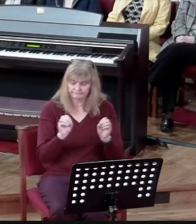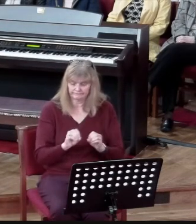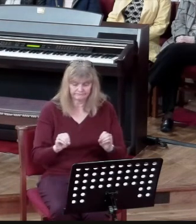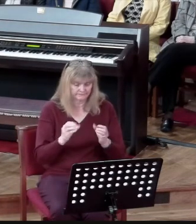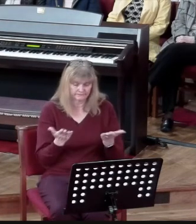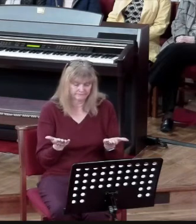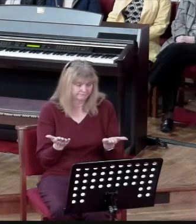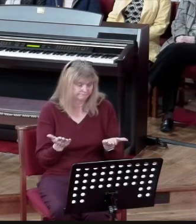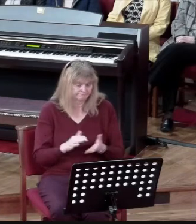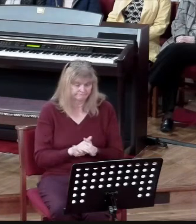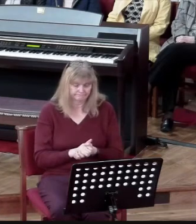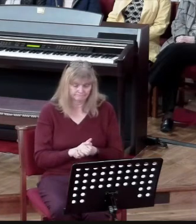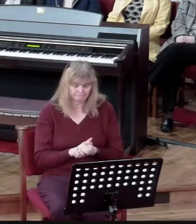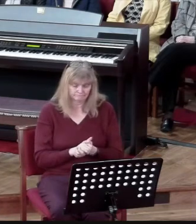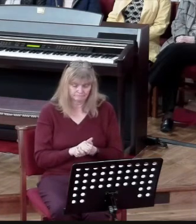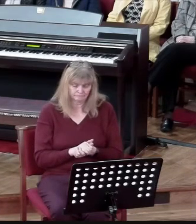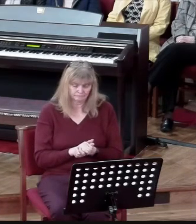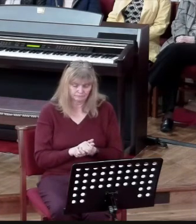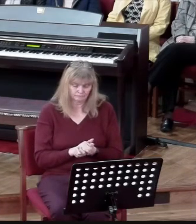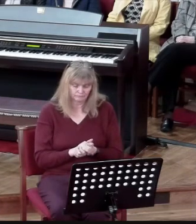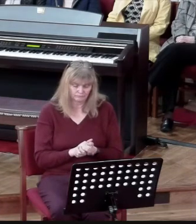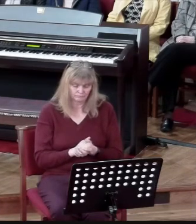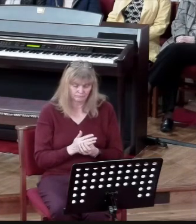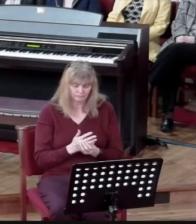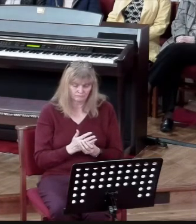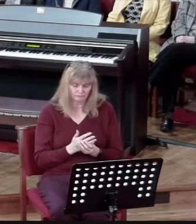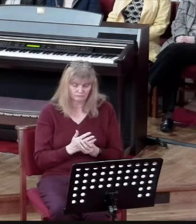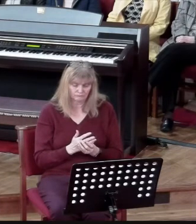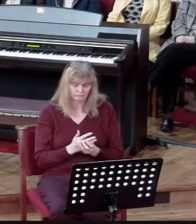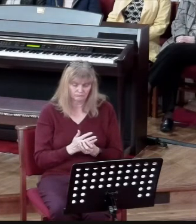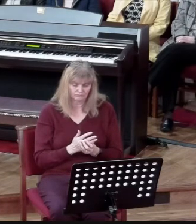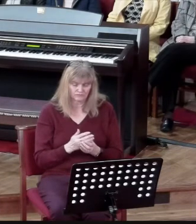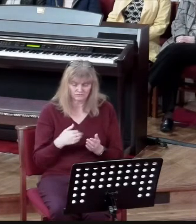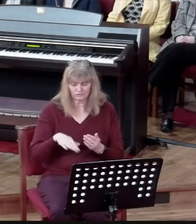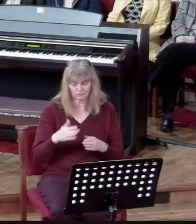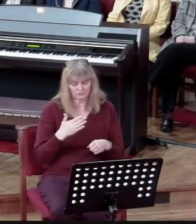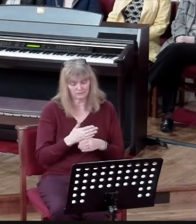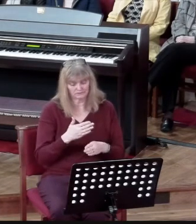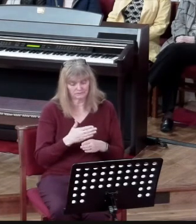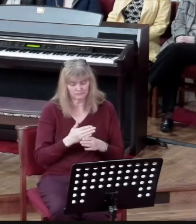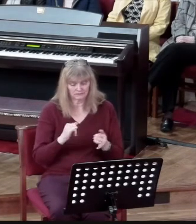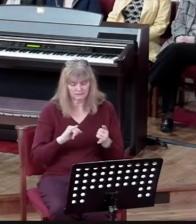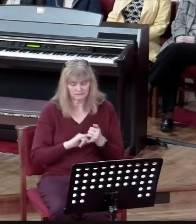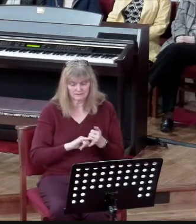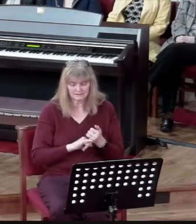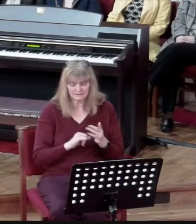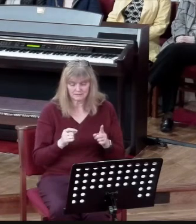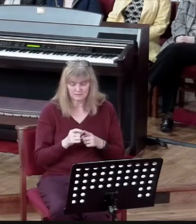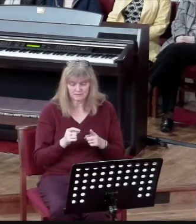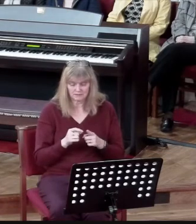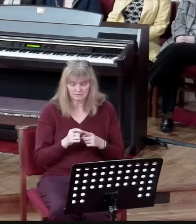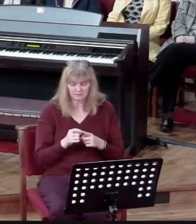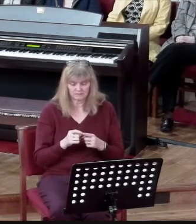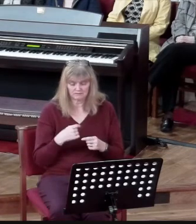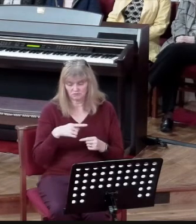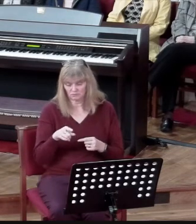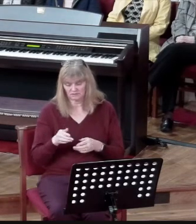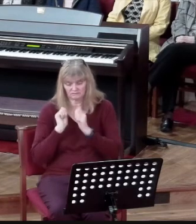happening. Nothing seemed to be happening at all. And so they go back to work. Peter says, I'm going fishing.